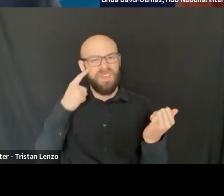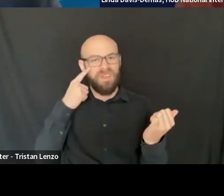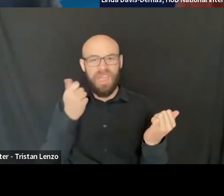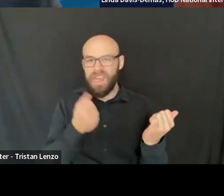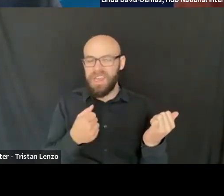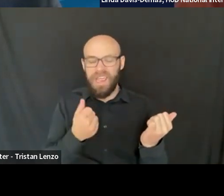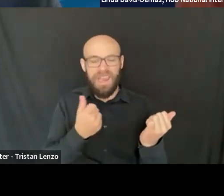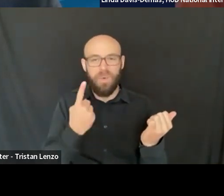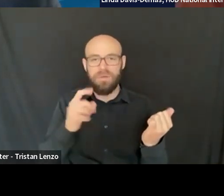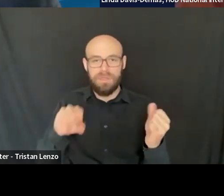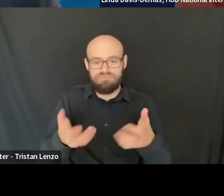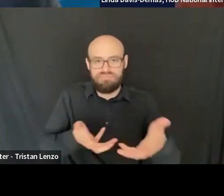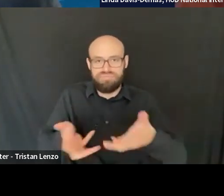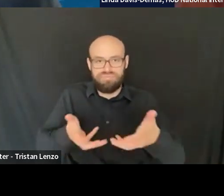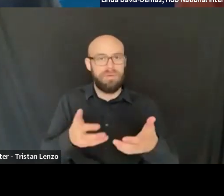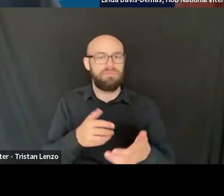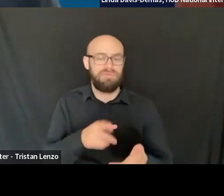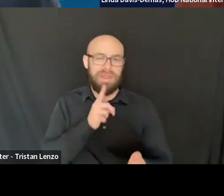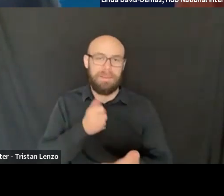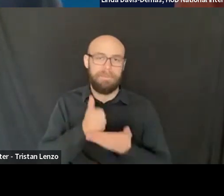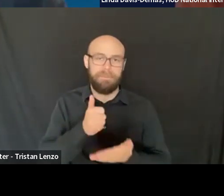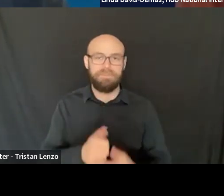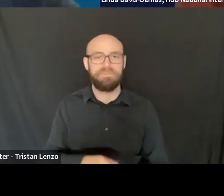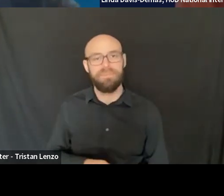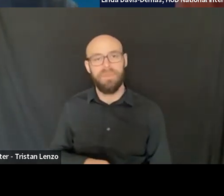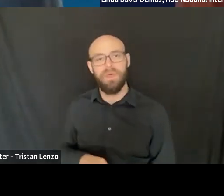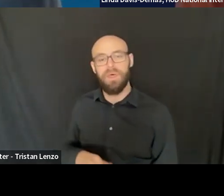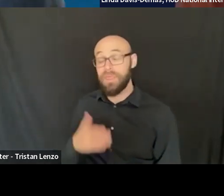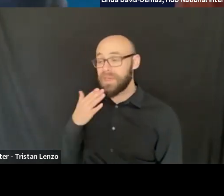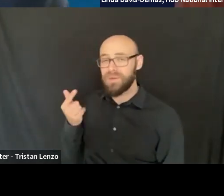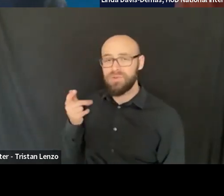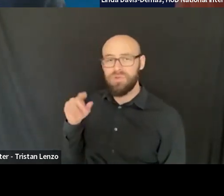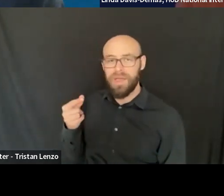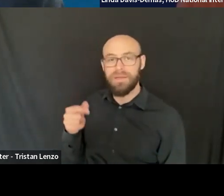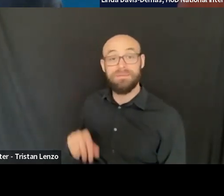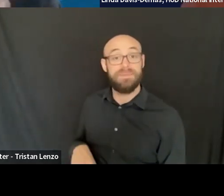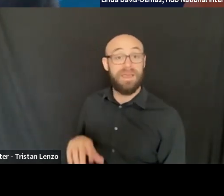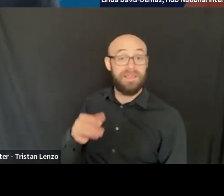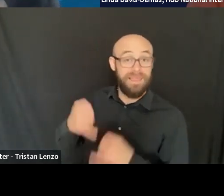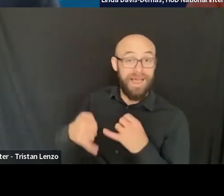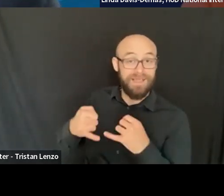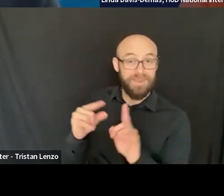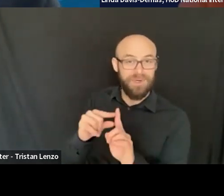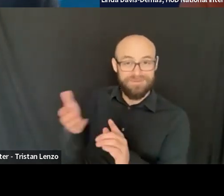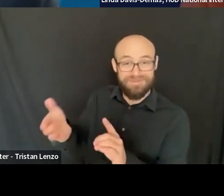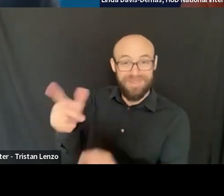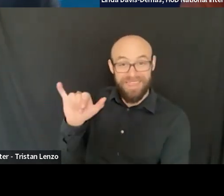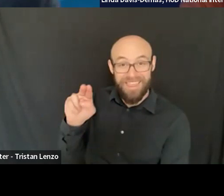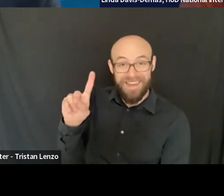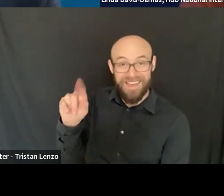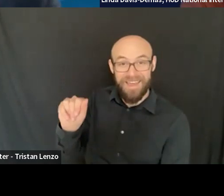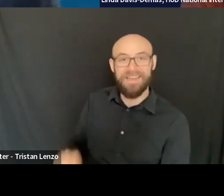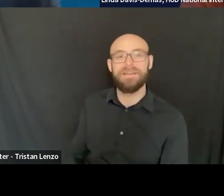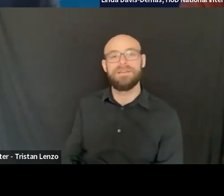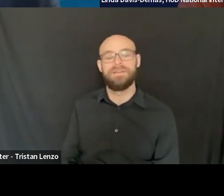helpful. Thank you, Greg. And Linda, you're going to be the final word today, so take it away.